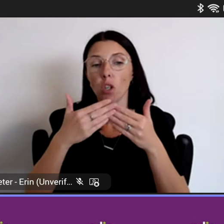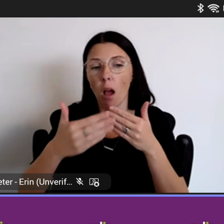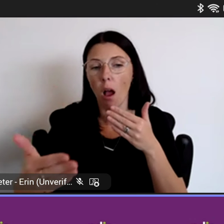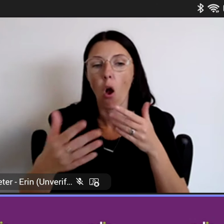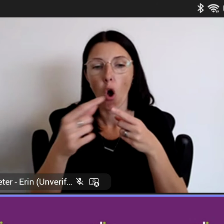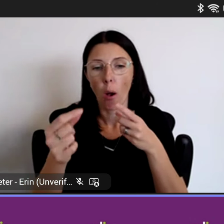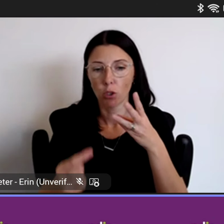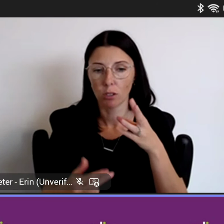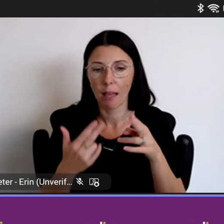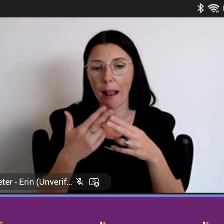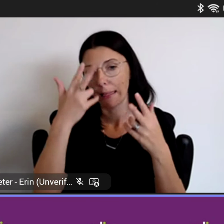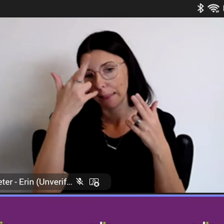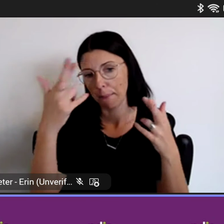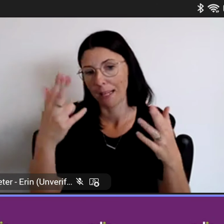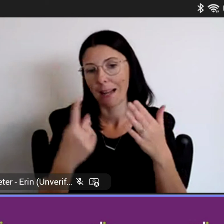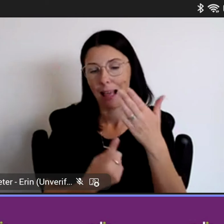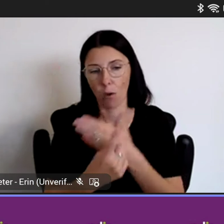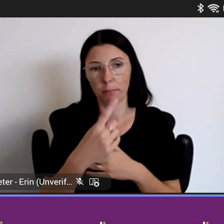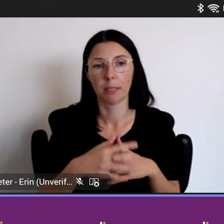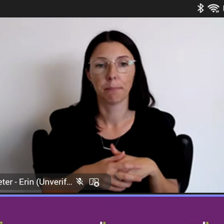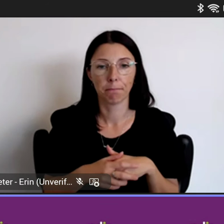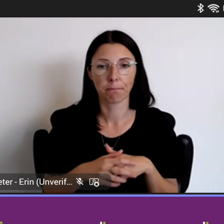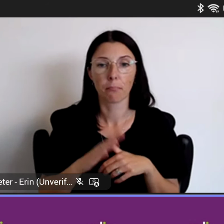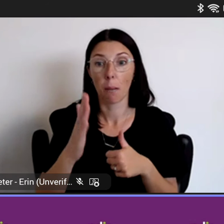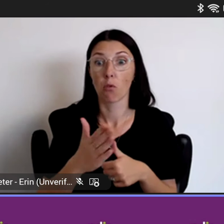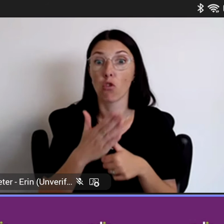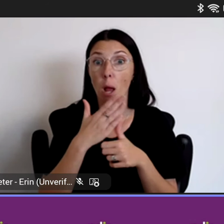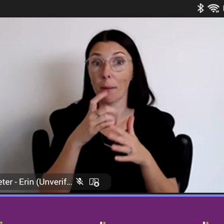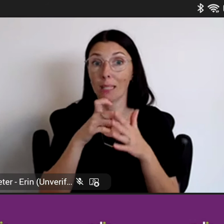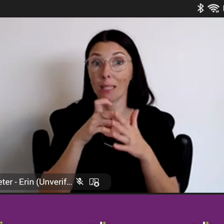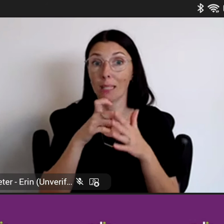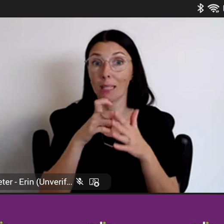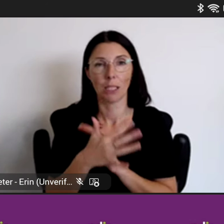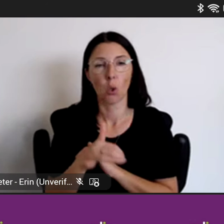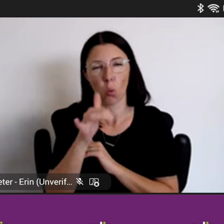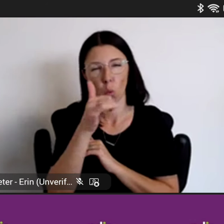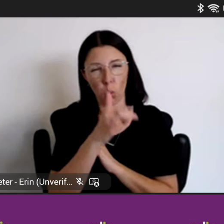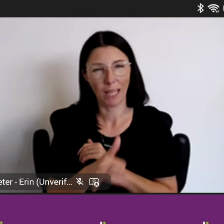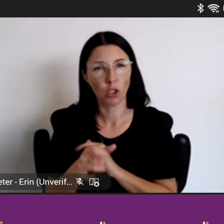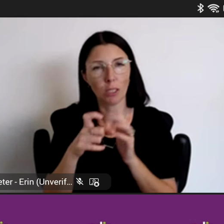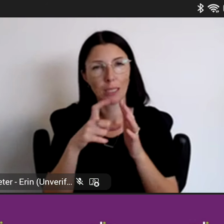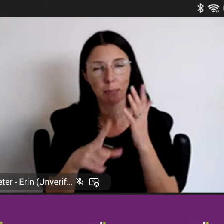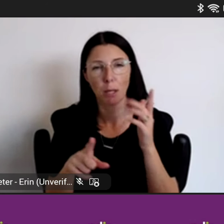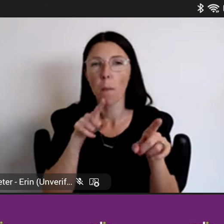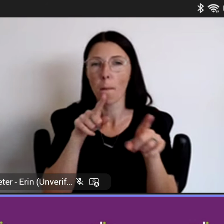refers to the impairment that has the greatest impacts most on your daily life.